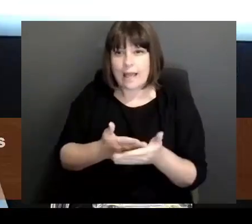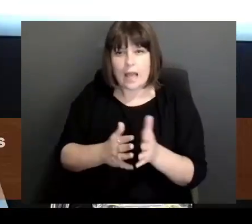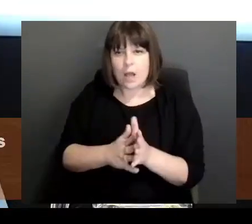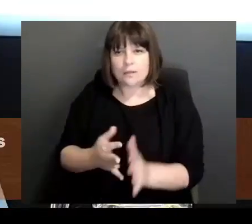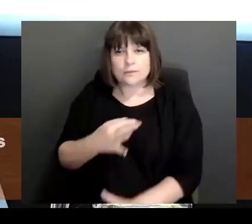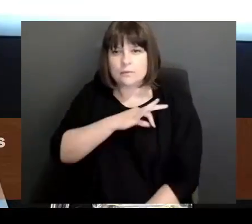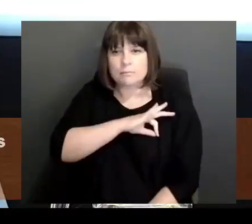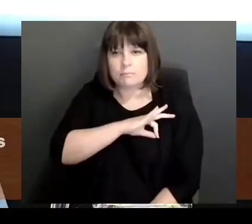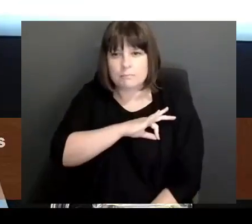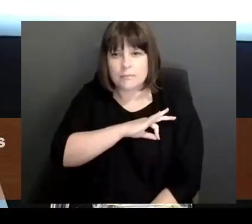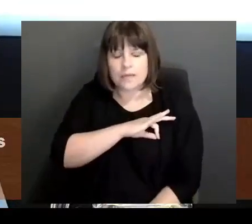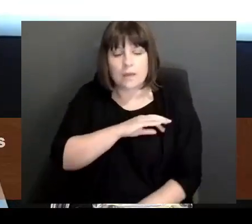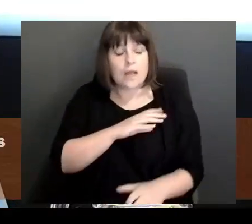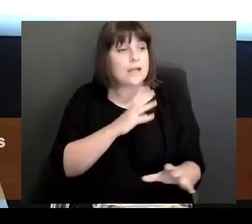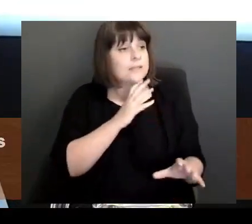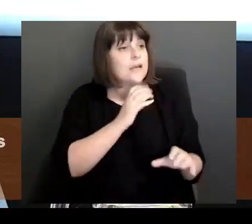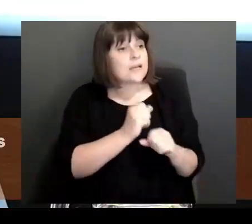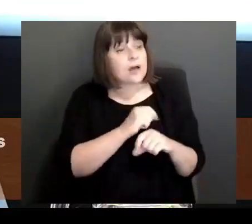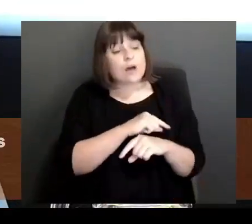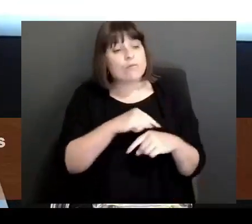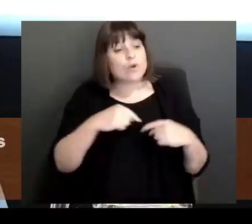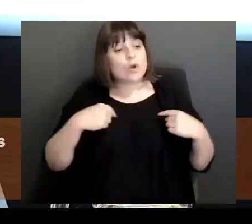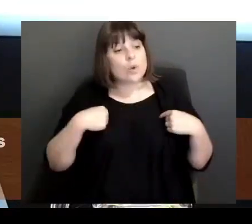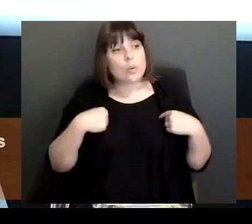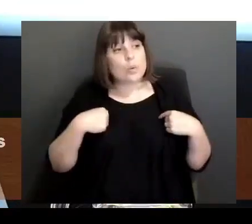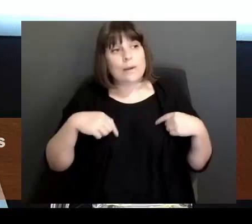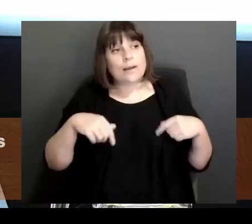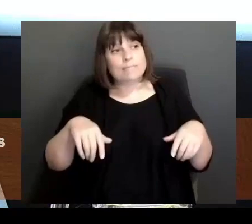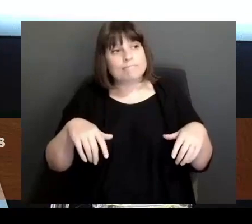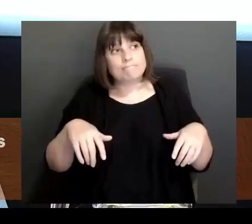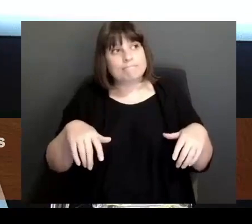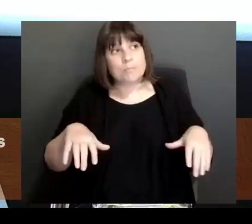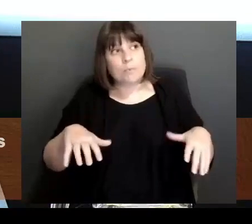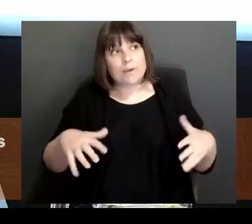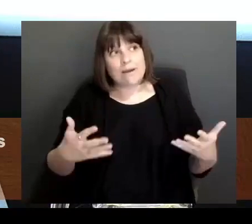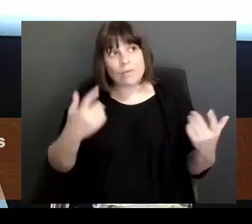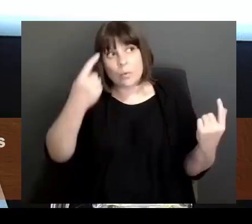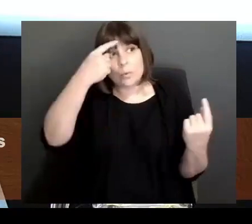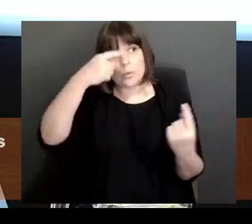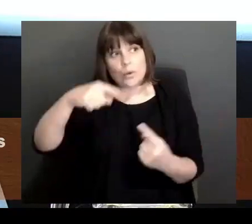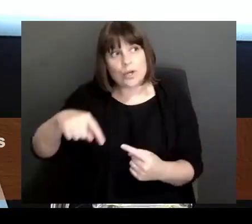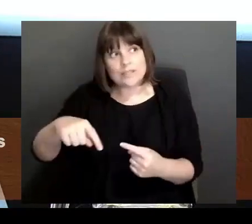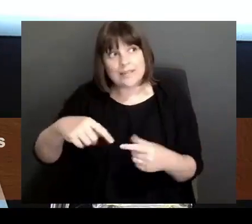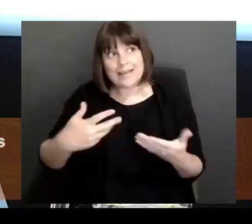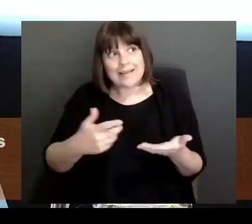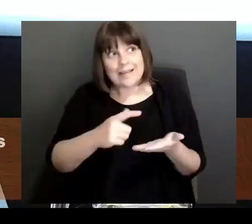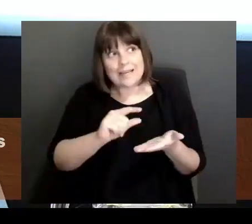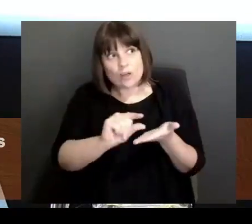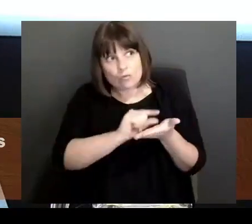As a government, we have not made a determination for any royalties